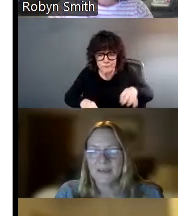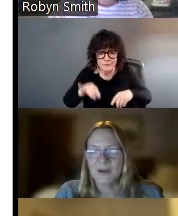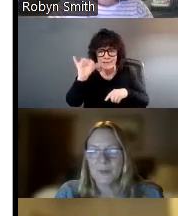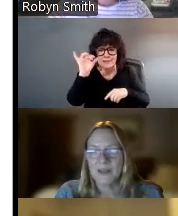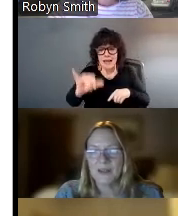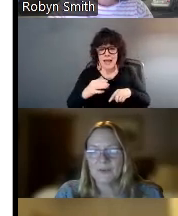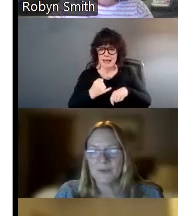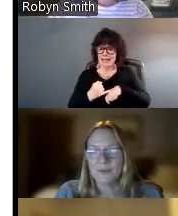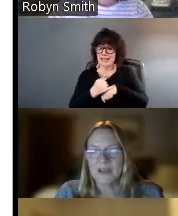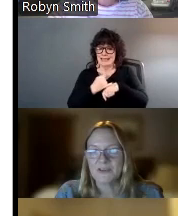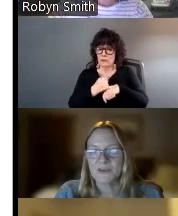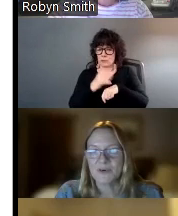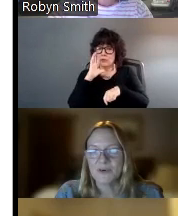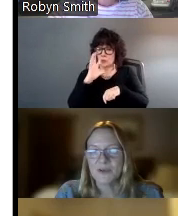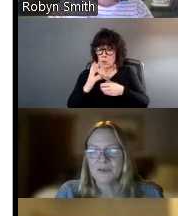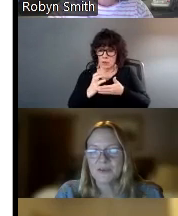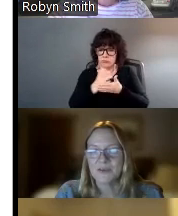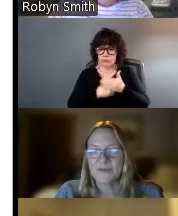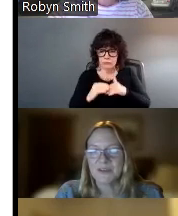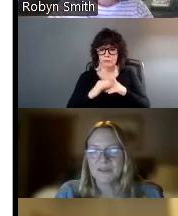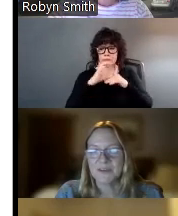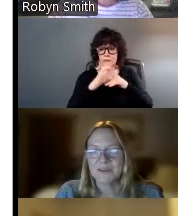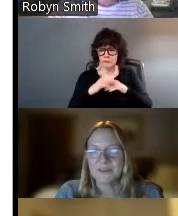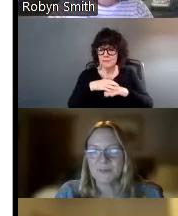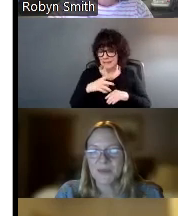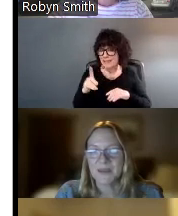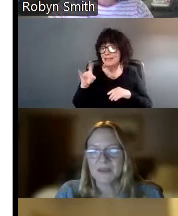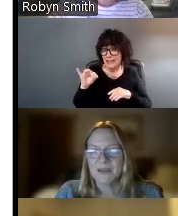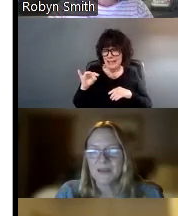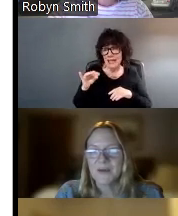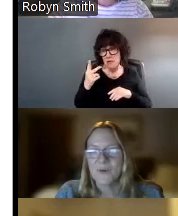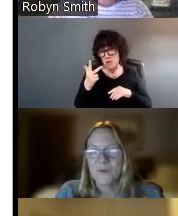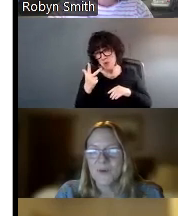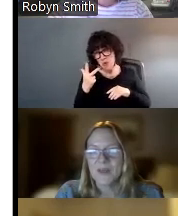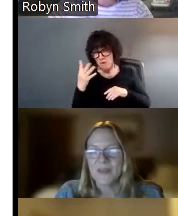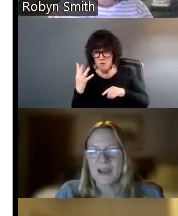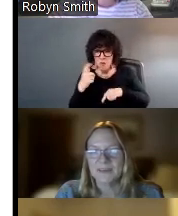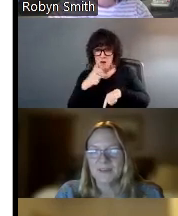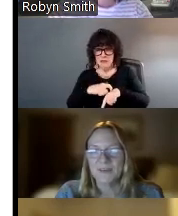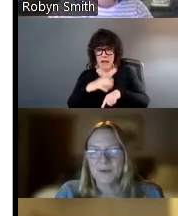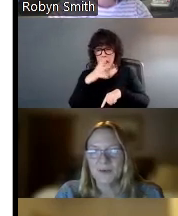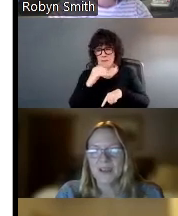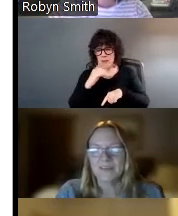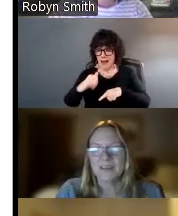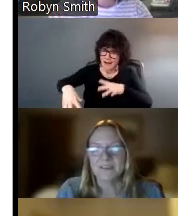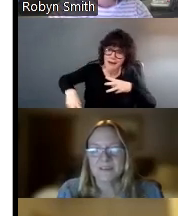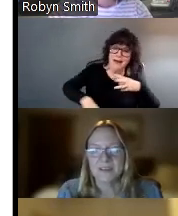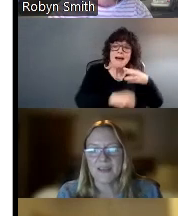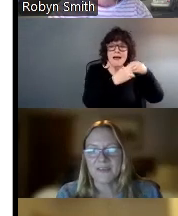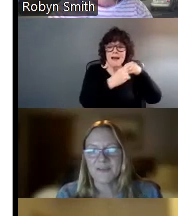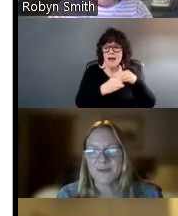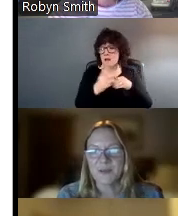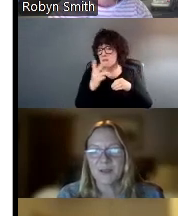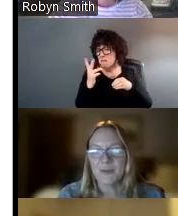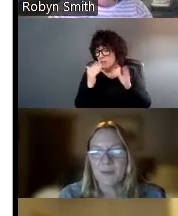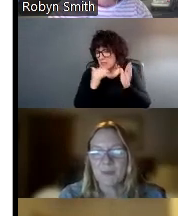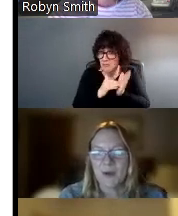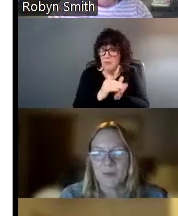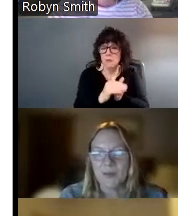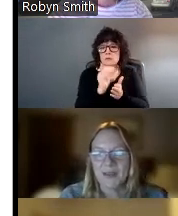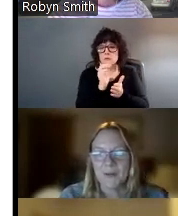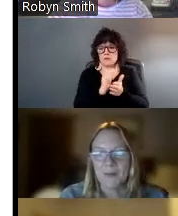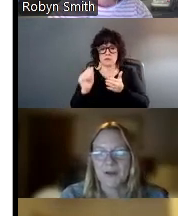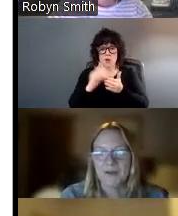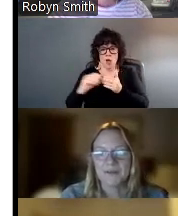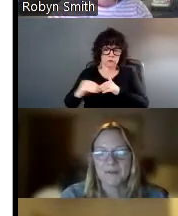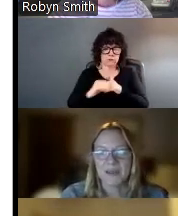the IDR plans or make sure to do research and speak with activist organizations like the Student Loan